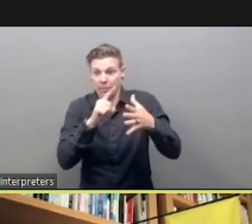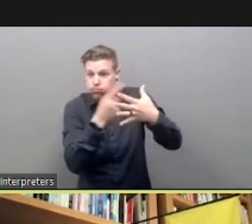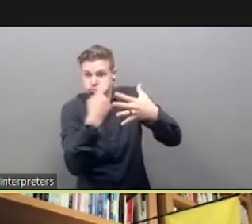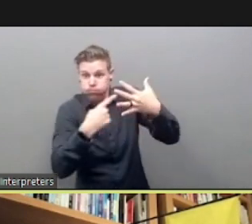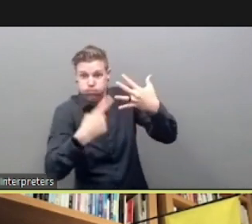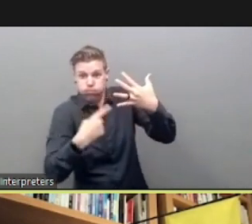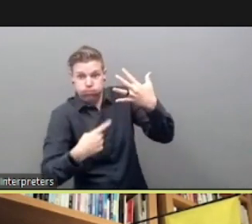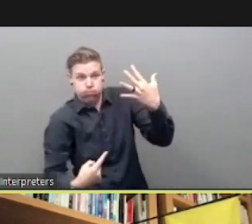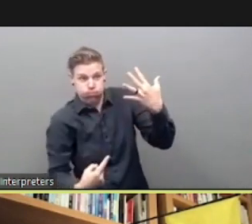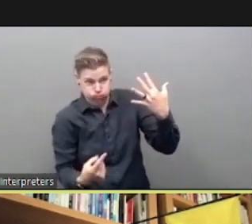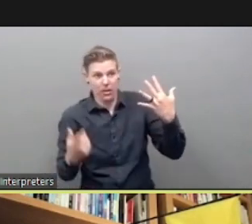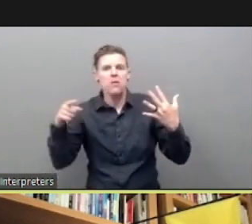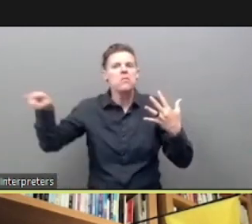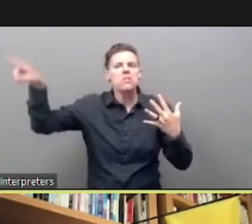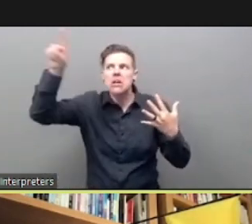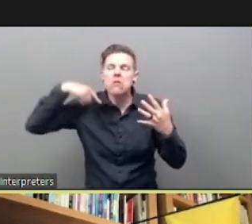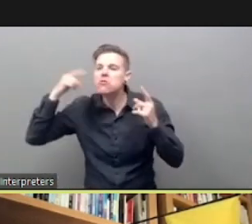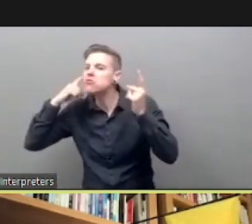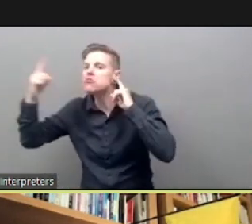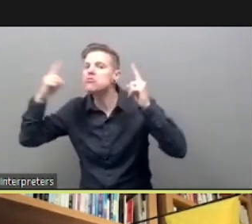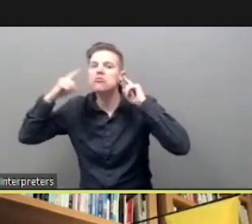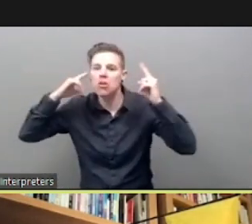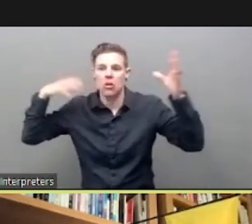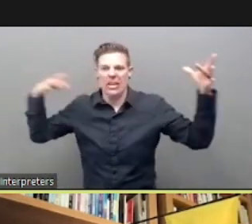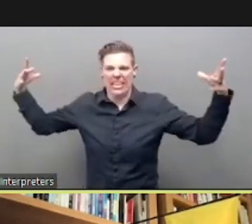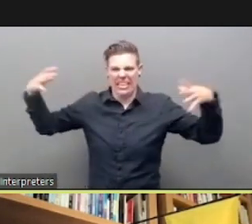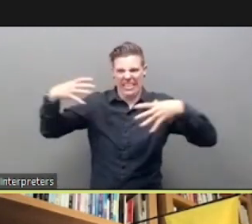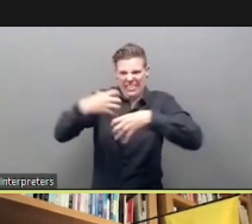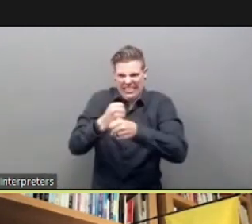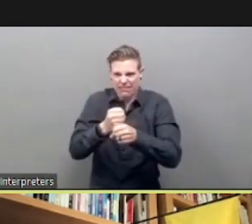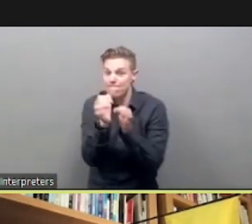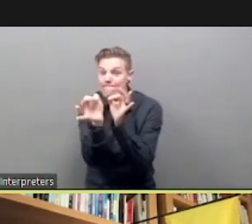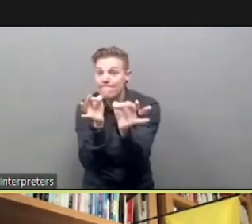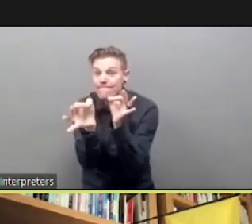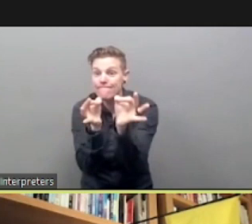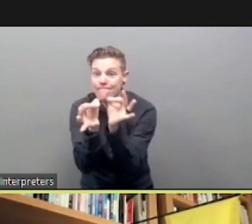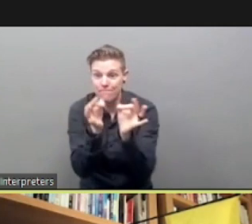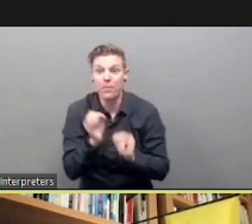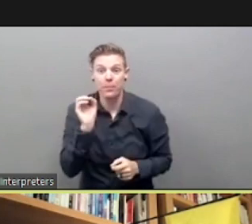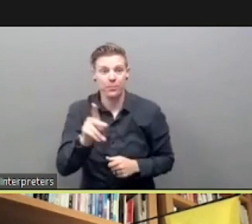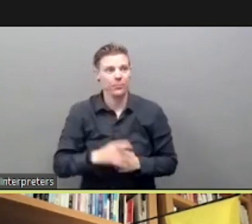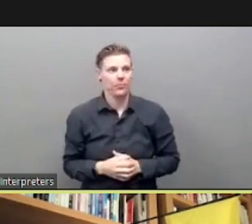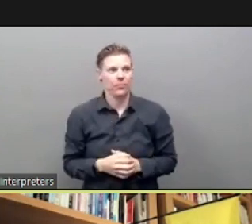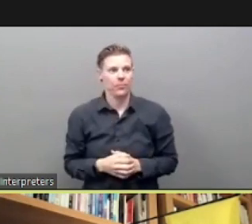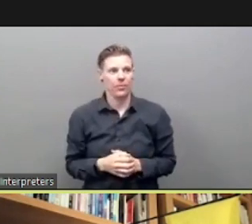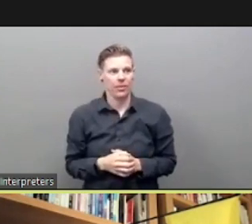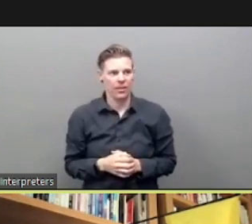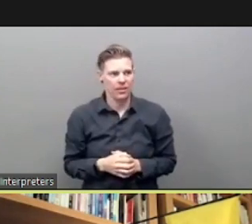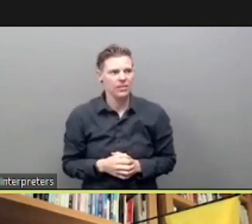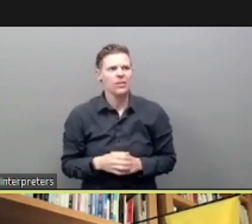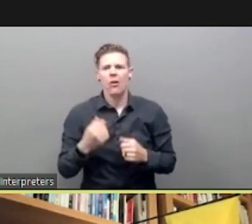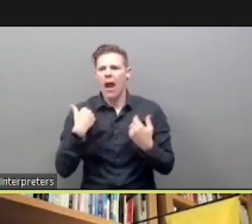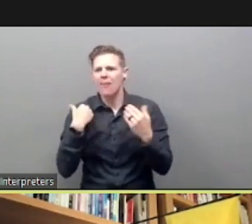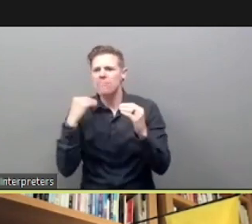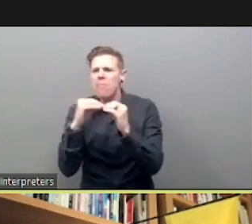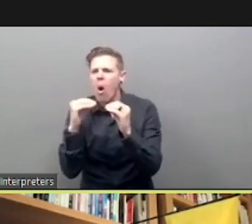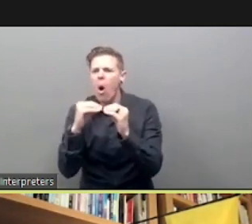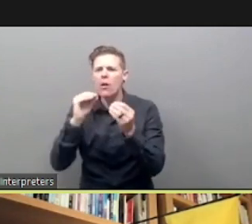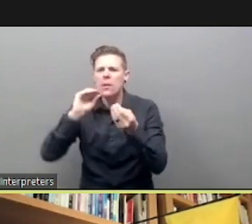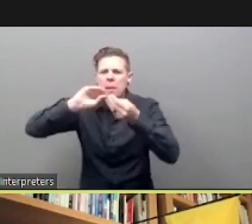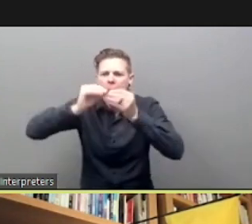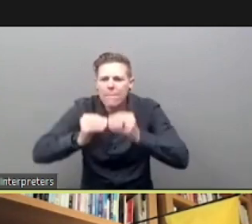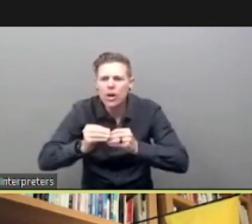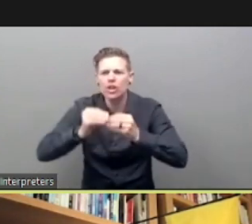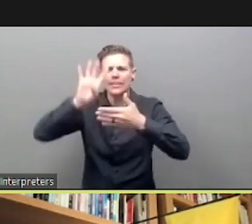in recent memory, but she's going to go through that quickly. We're going to talk about cases, do a deeper dive into what's happening